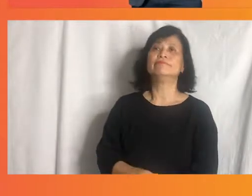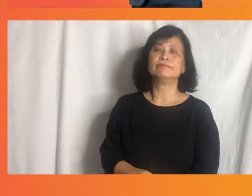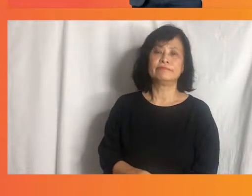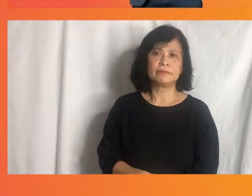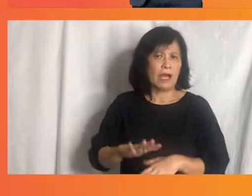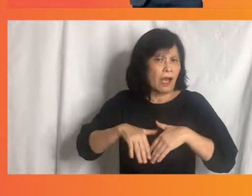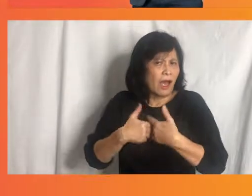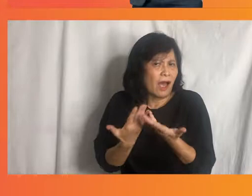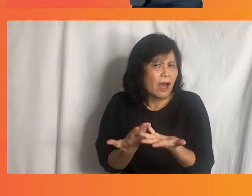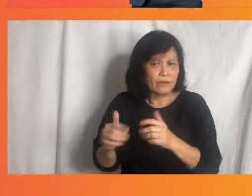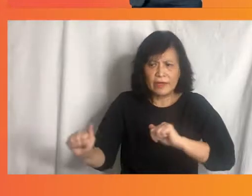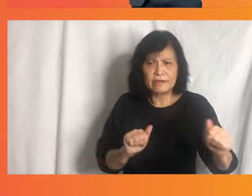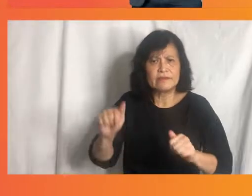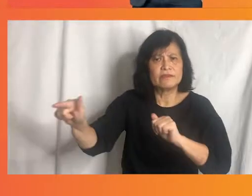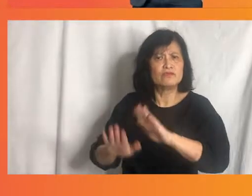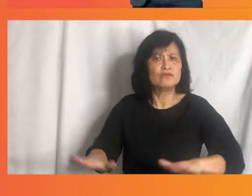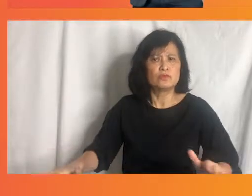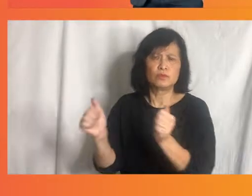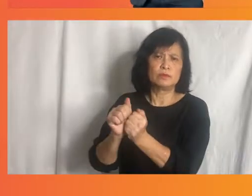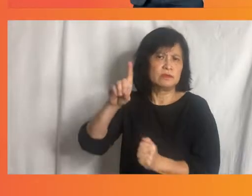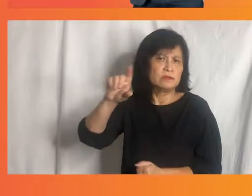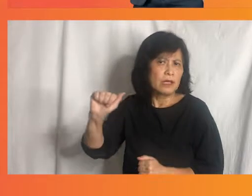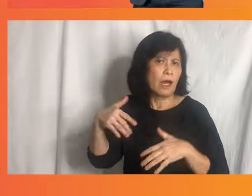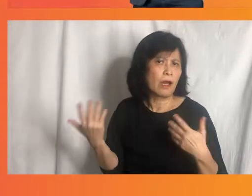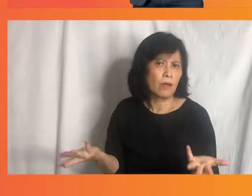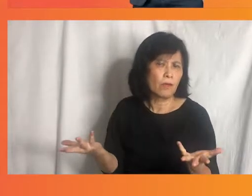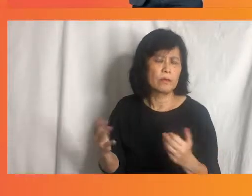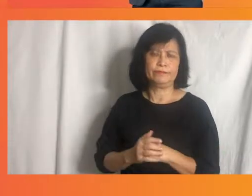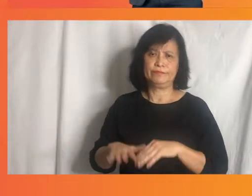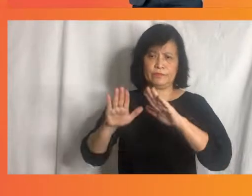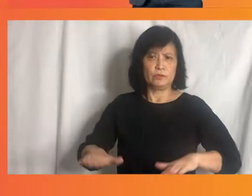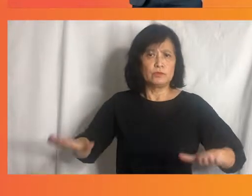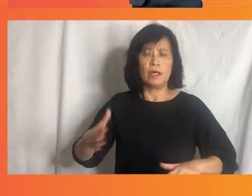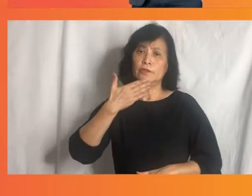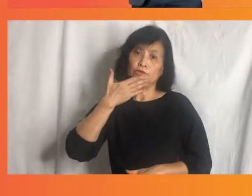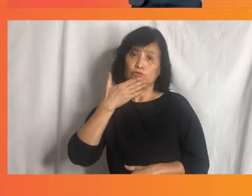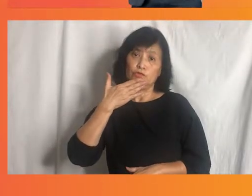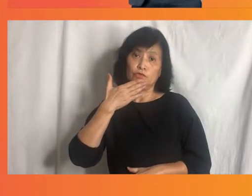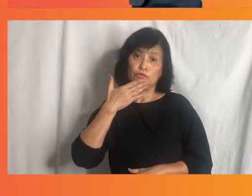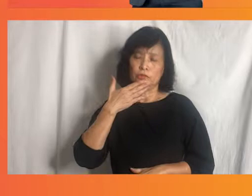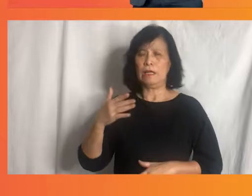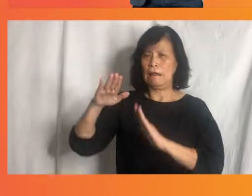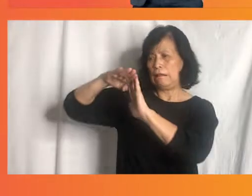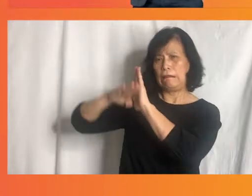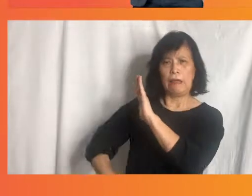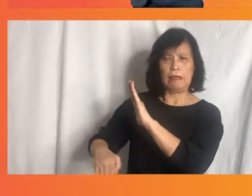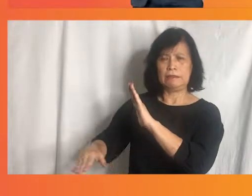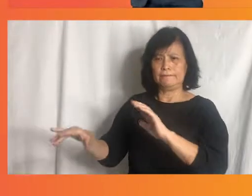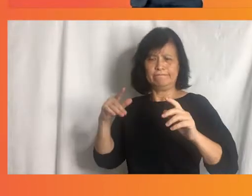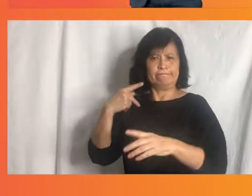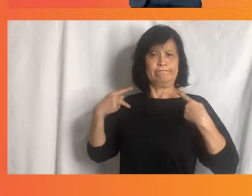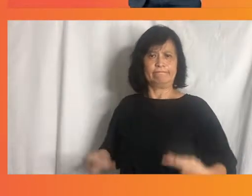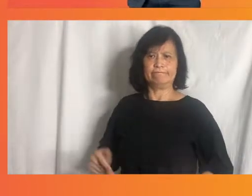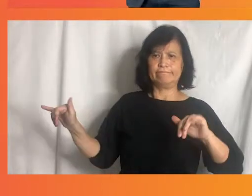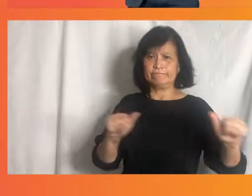So how active are our children with disability? Now, children and youth are less physically active and spend more time engaged in